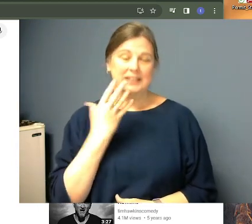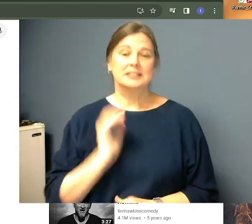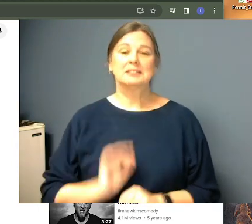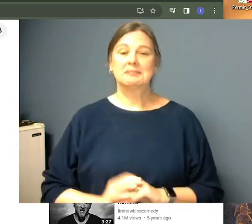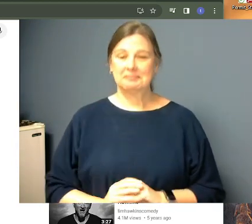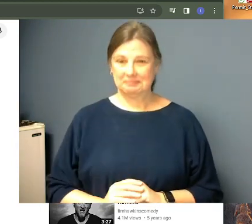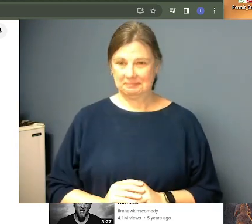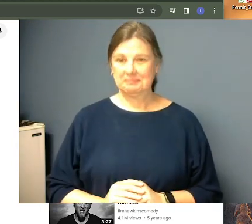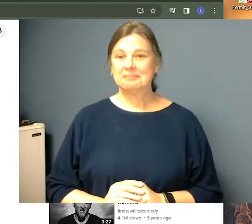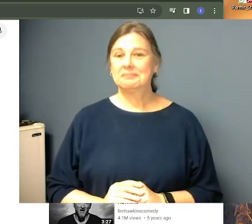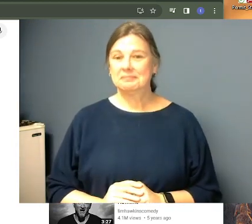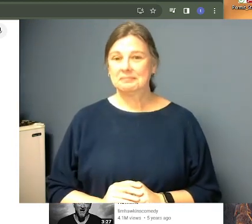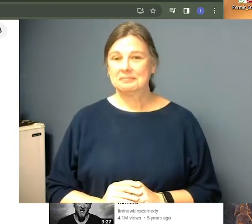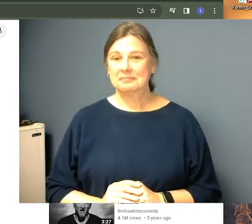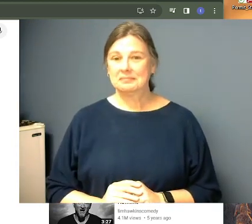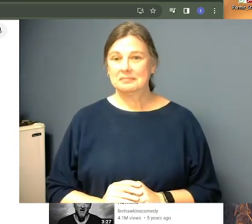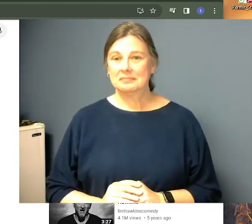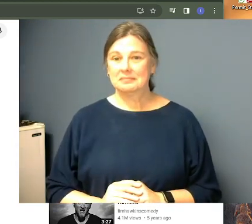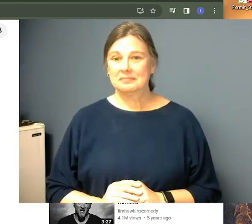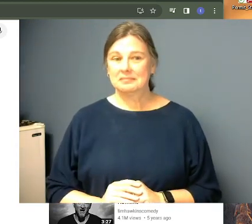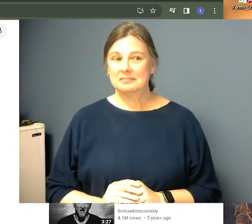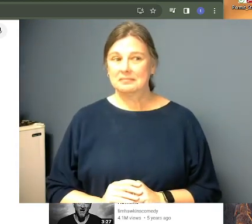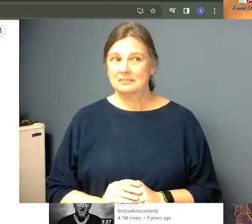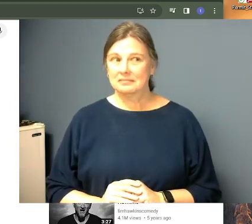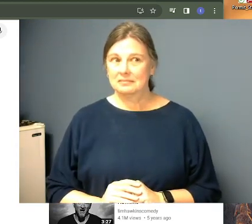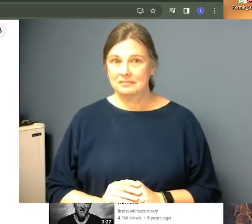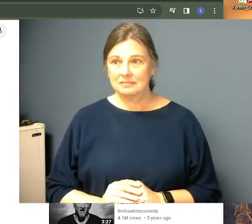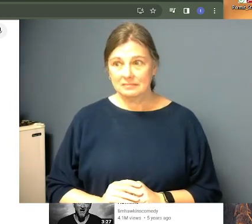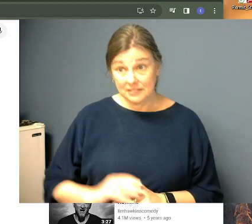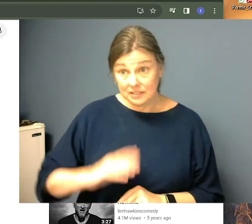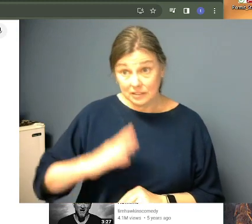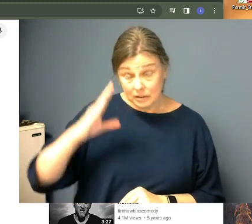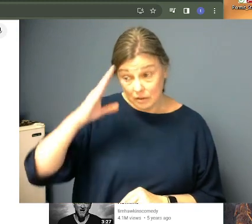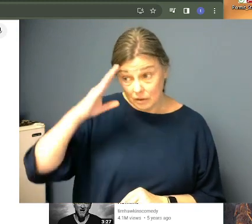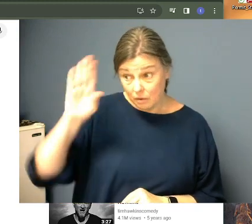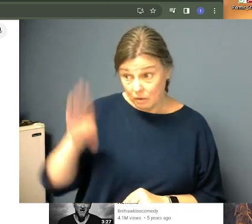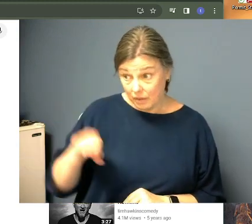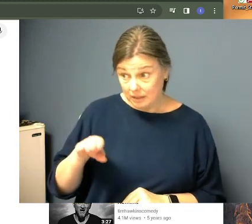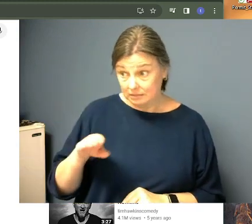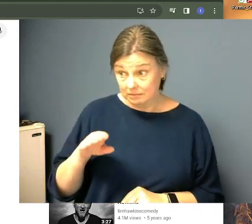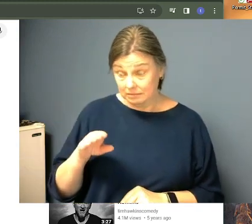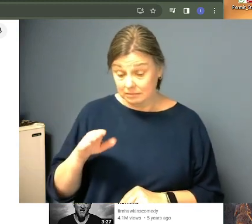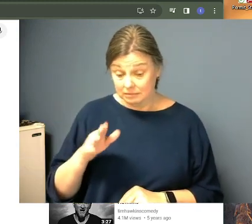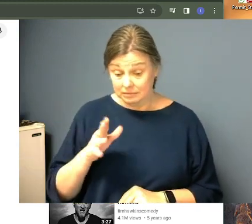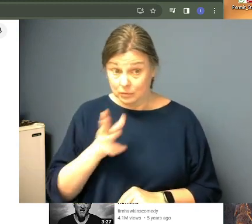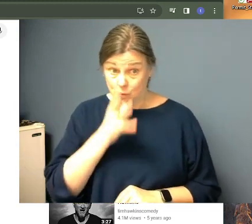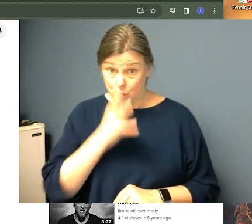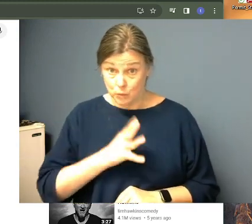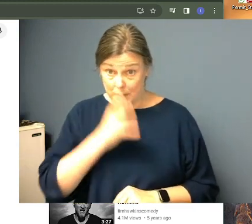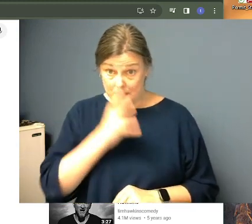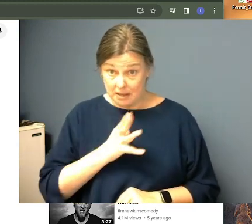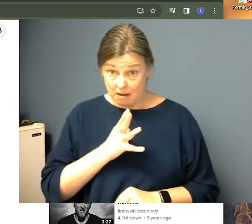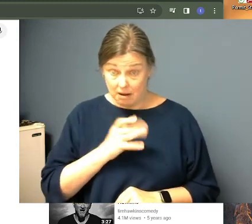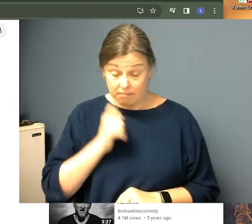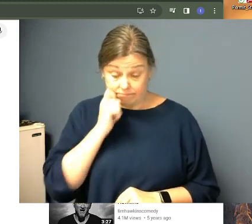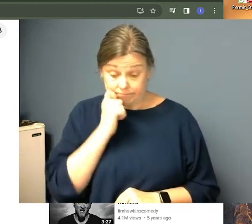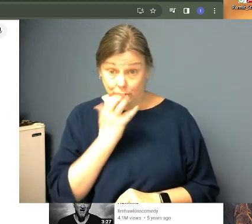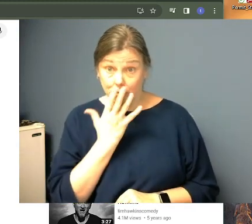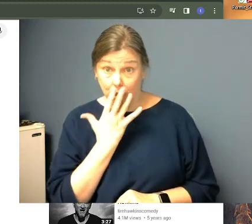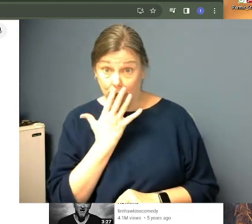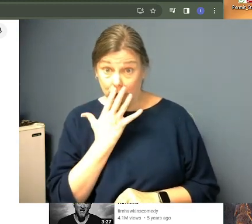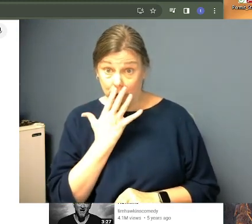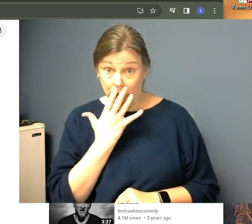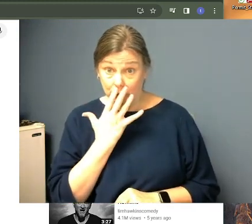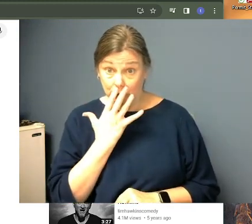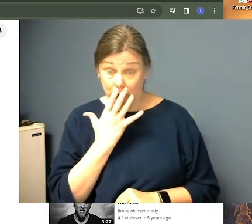even though women of color are also working and participating in the war effort. She